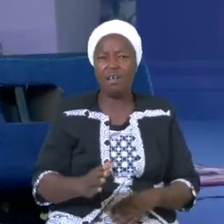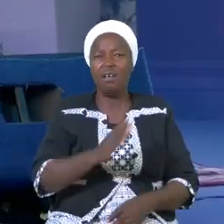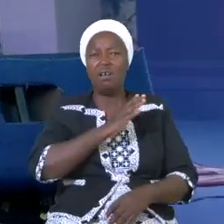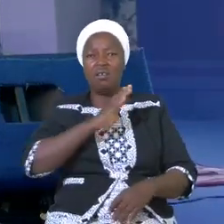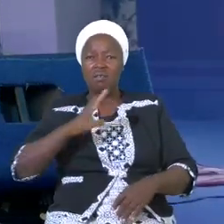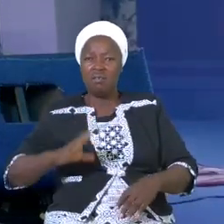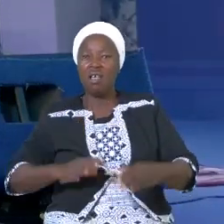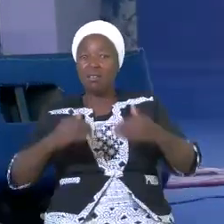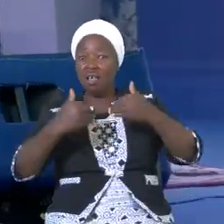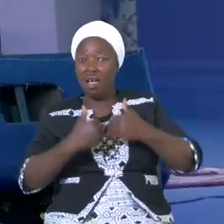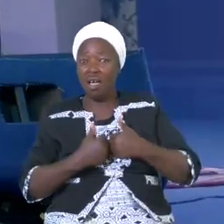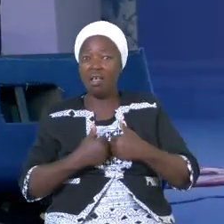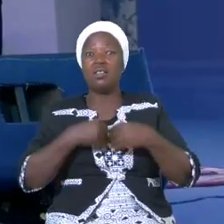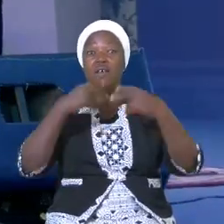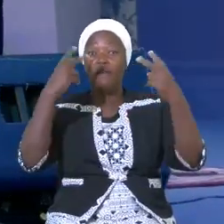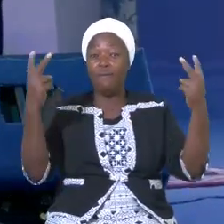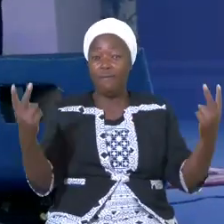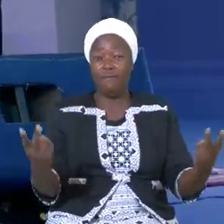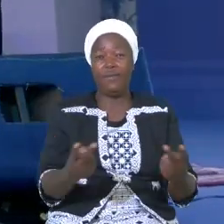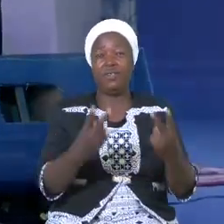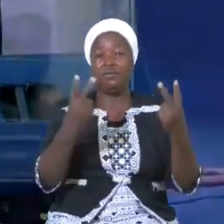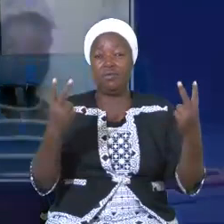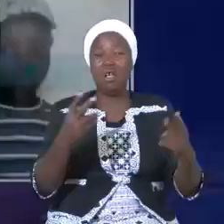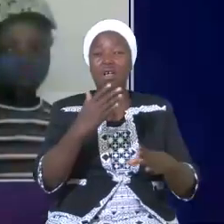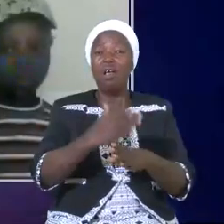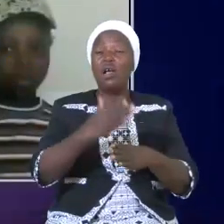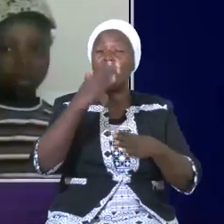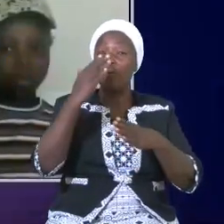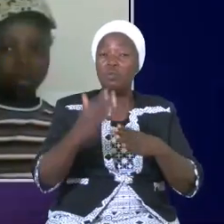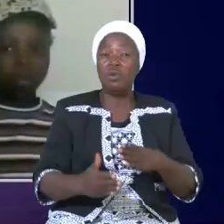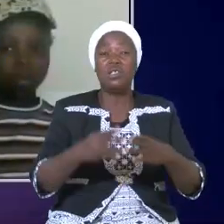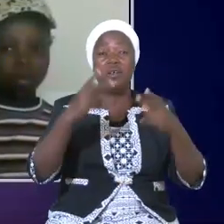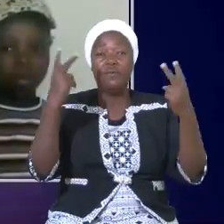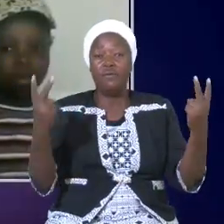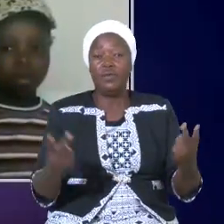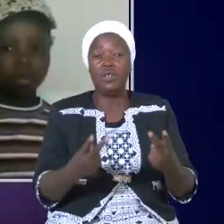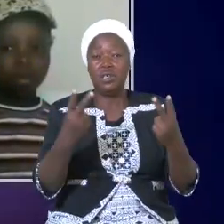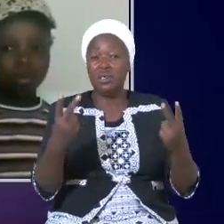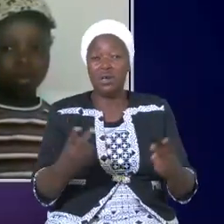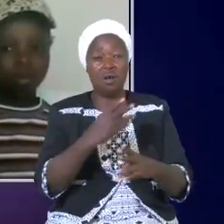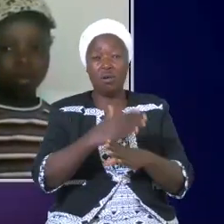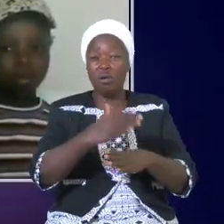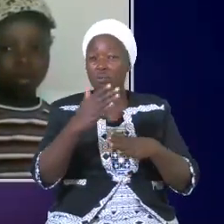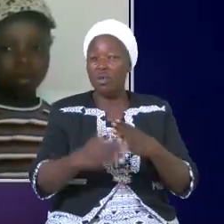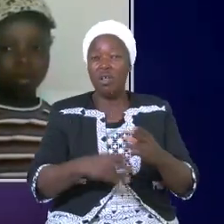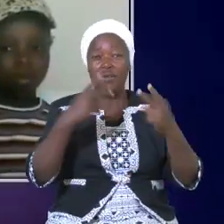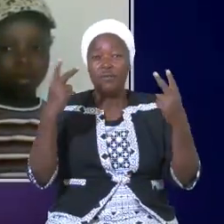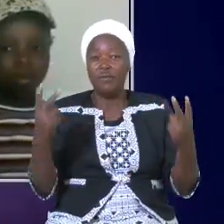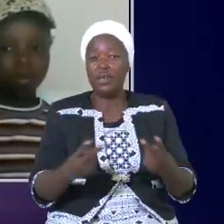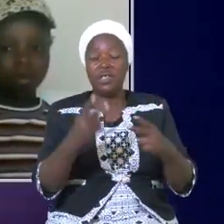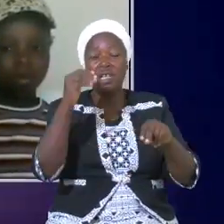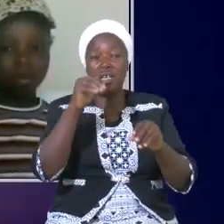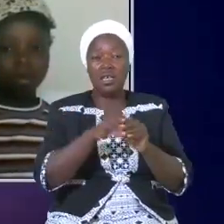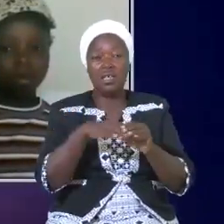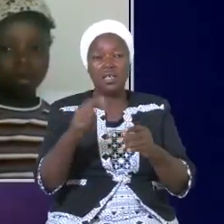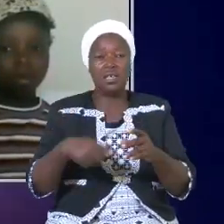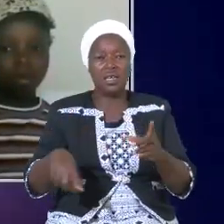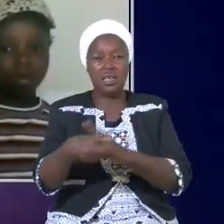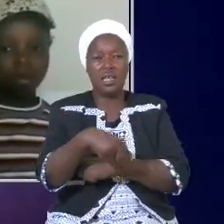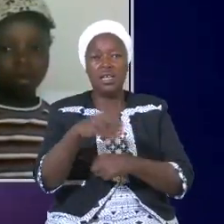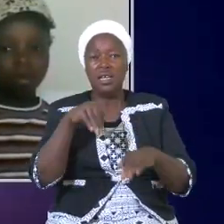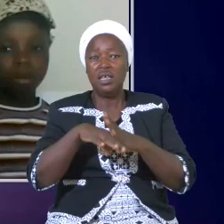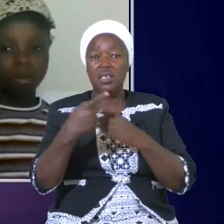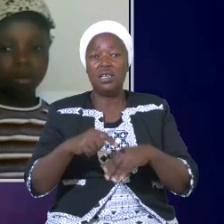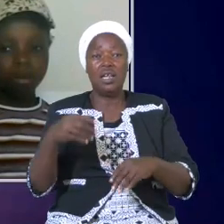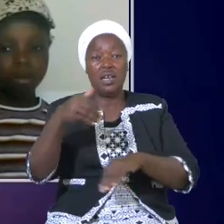victory complete victory total victory in the day in the night